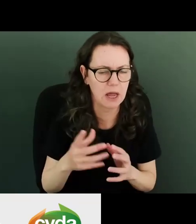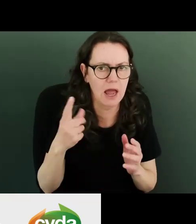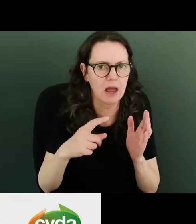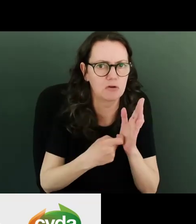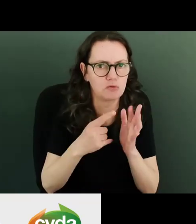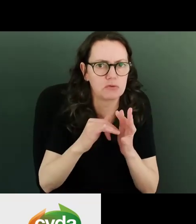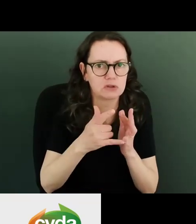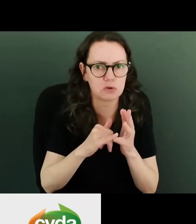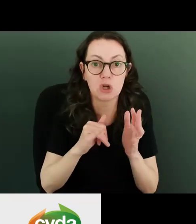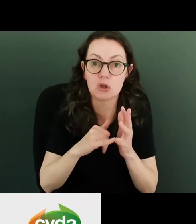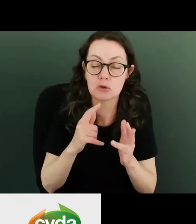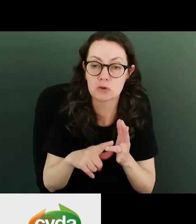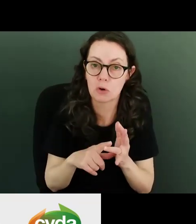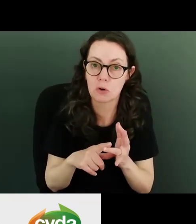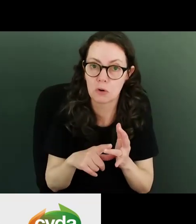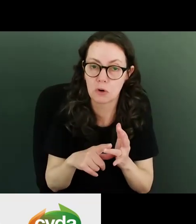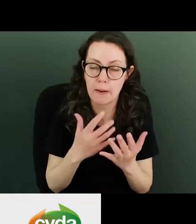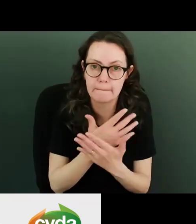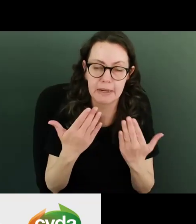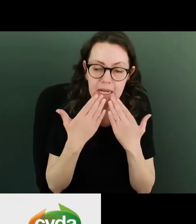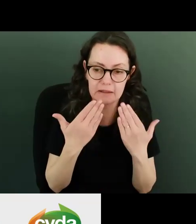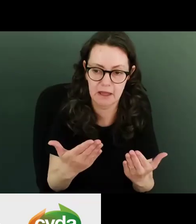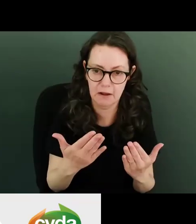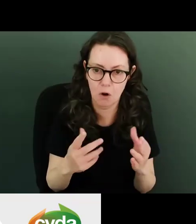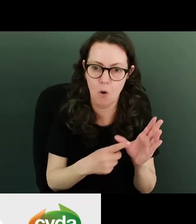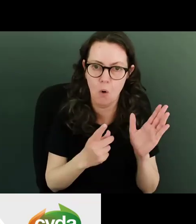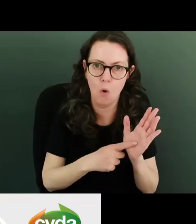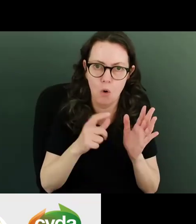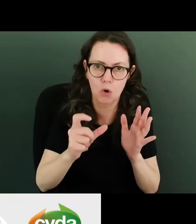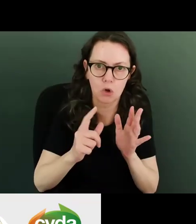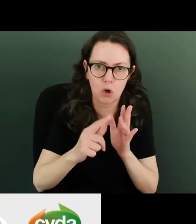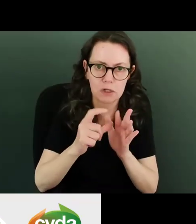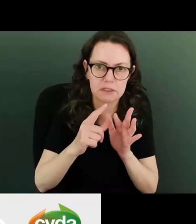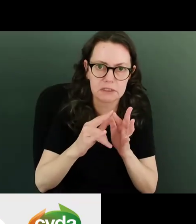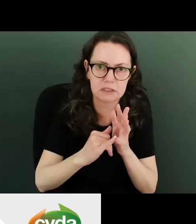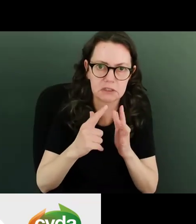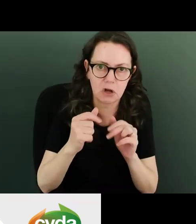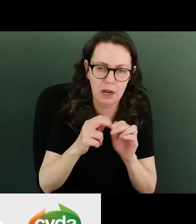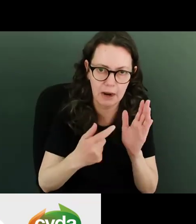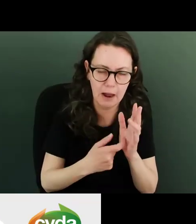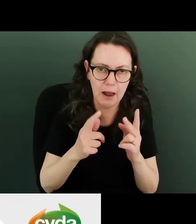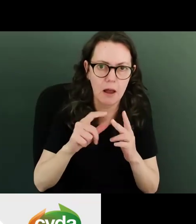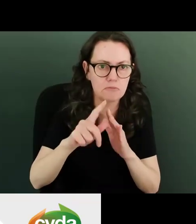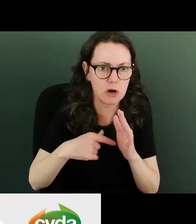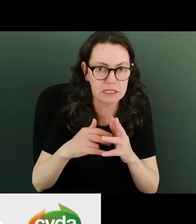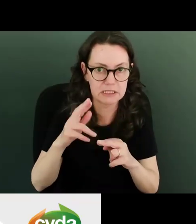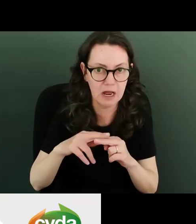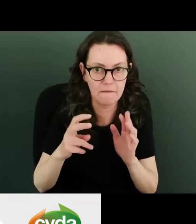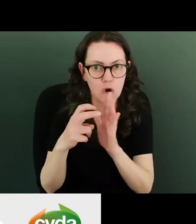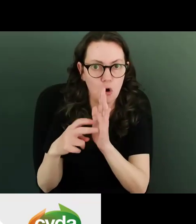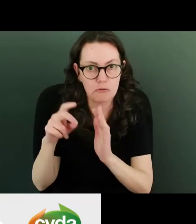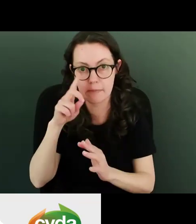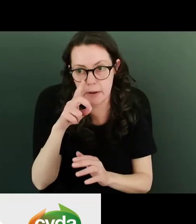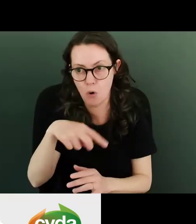Resources. So I just wanted to say a massive thank you to all the co-designers, project staff and contractors involved with the